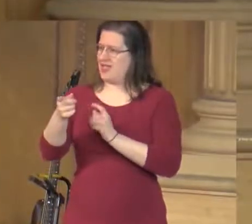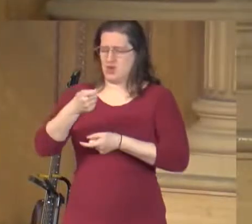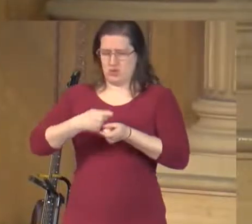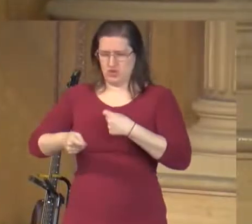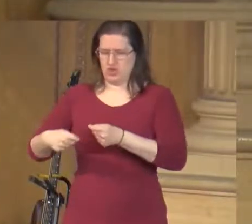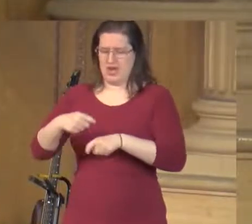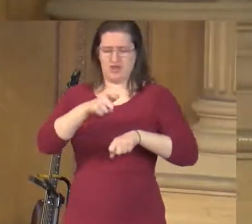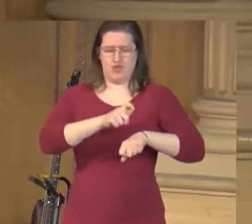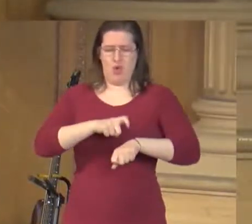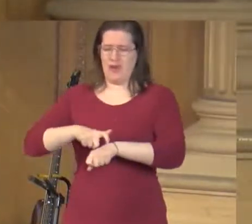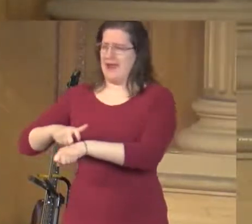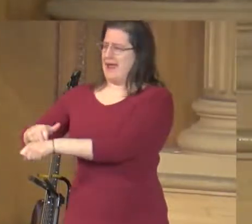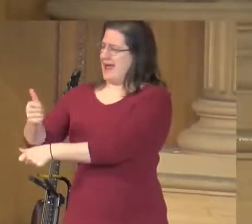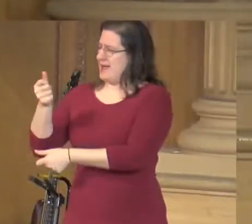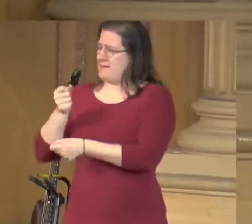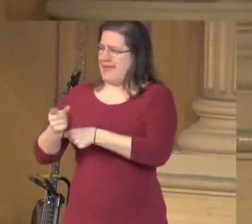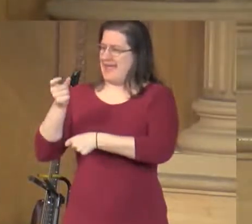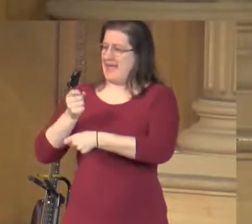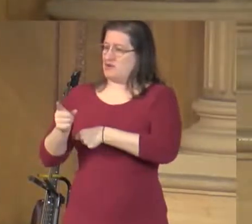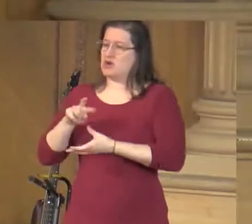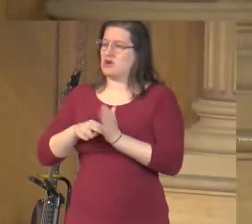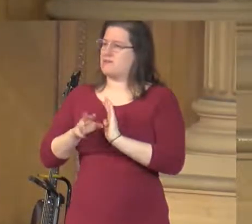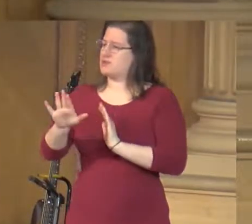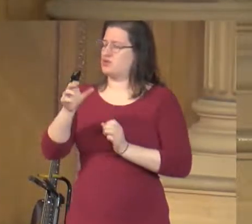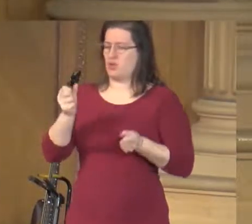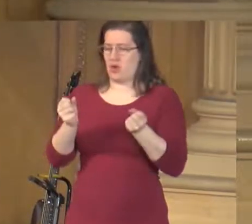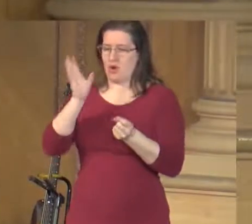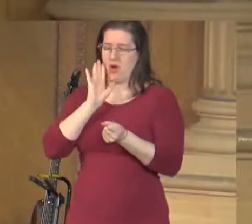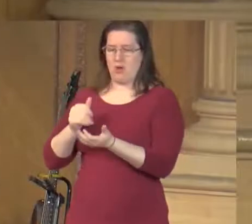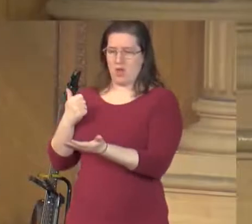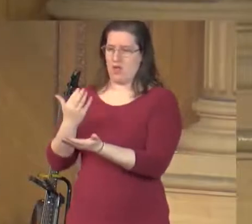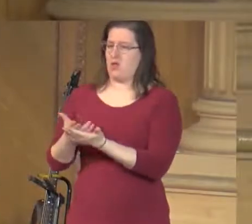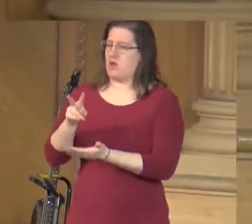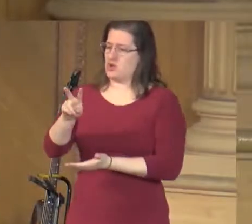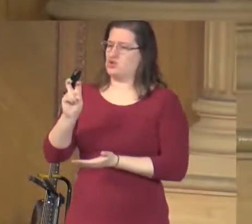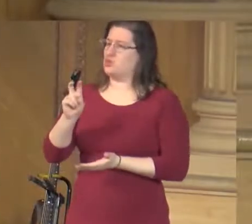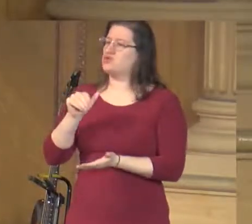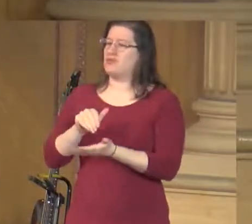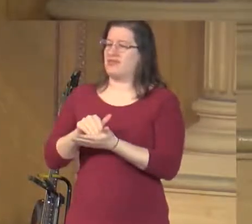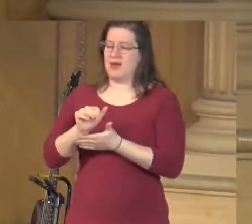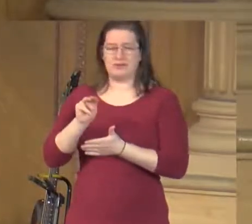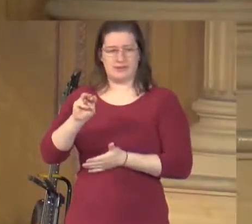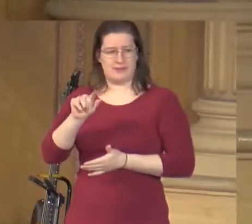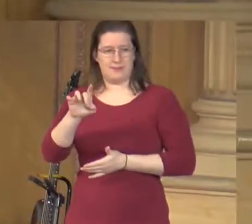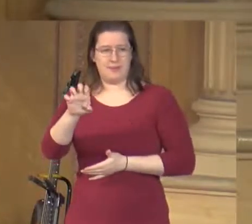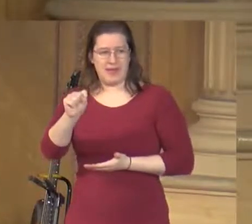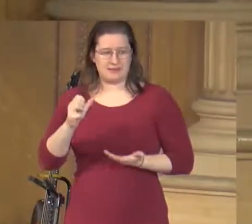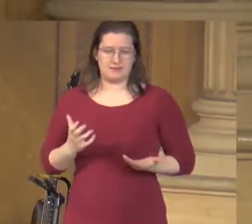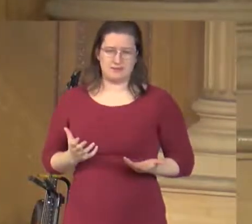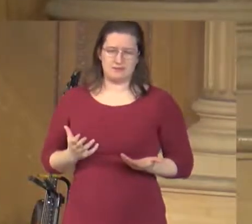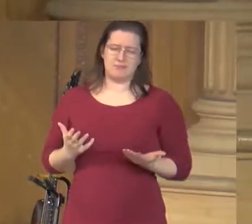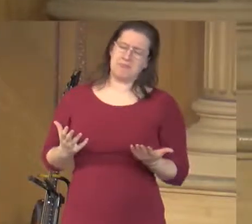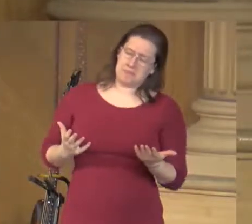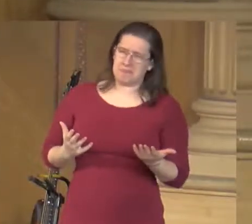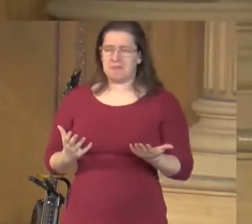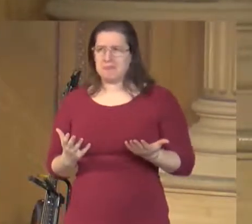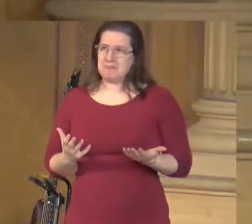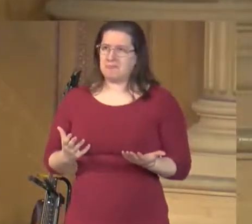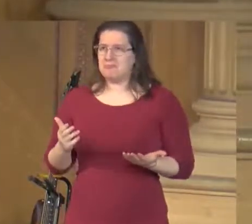right on time, your car will get 200,000 miles. I that's a truism, but we all know that there are exceptions.